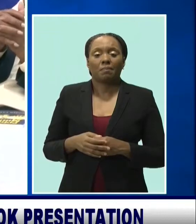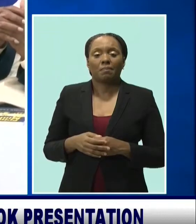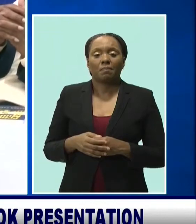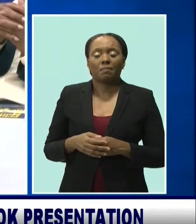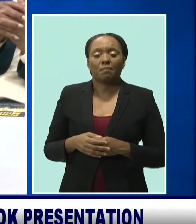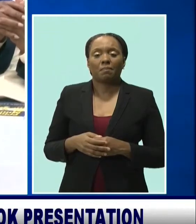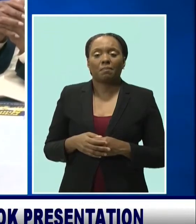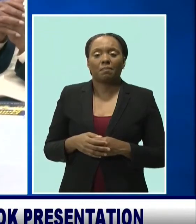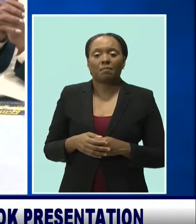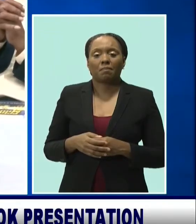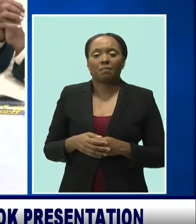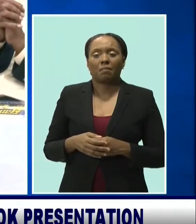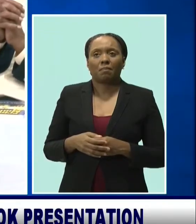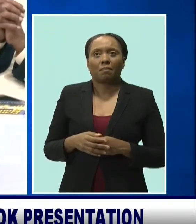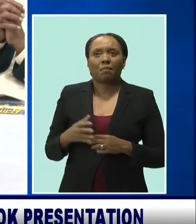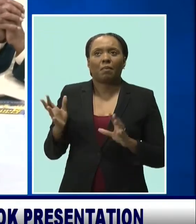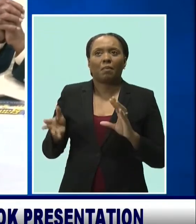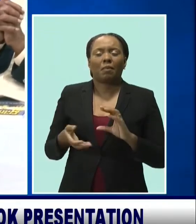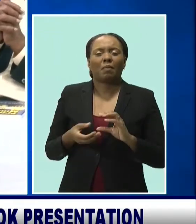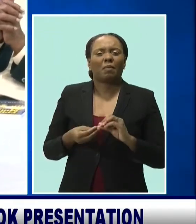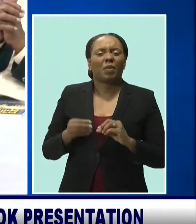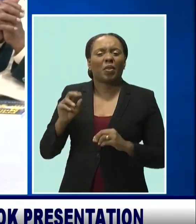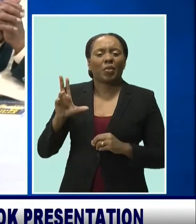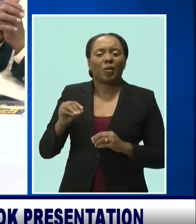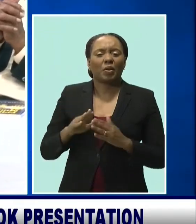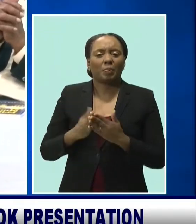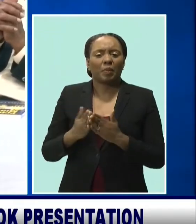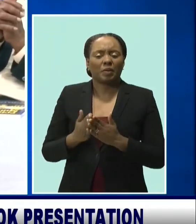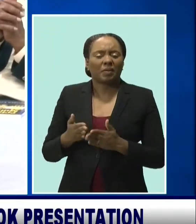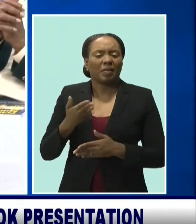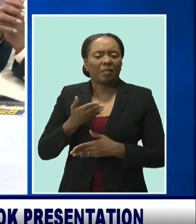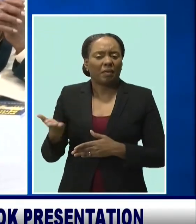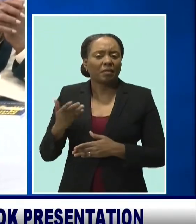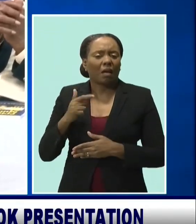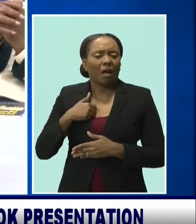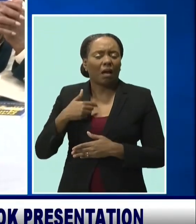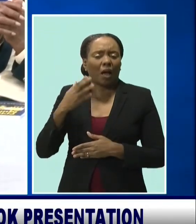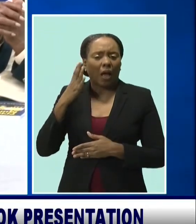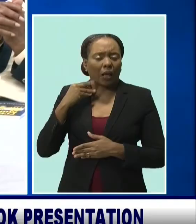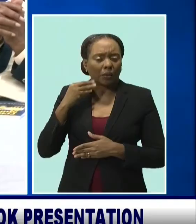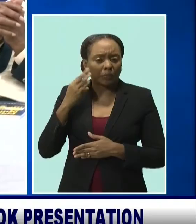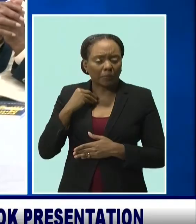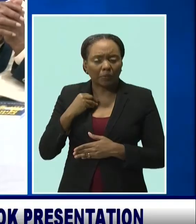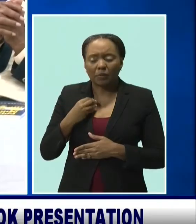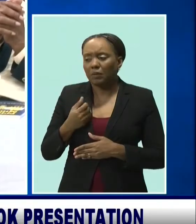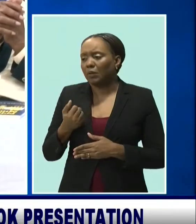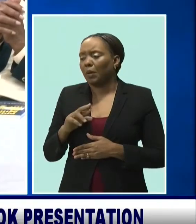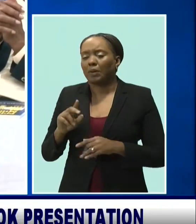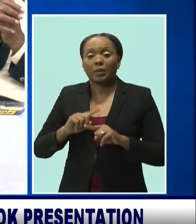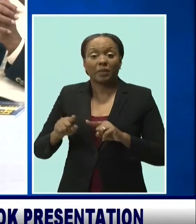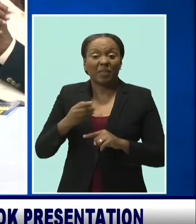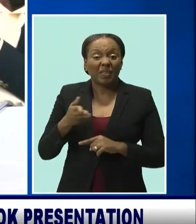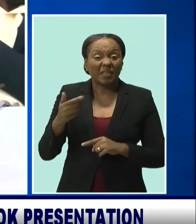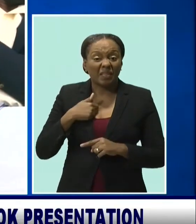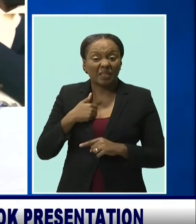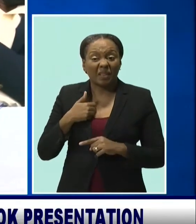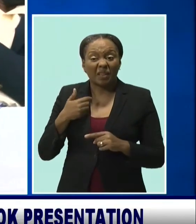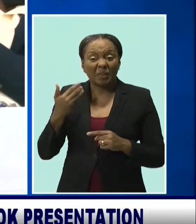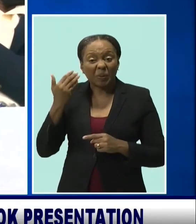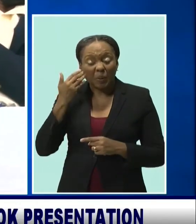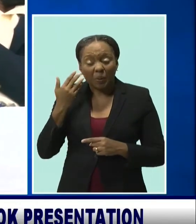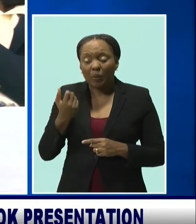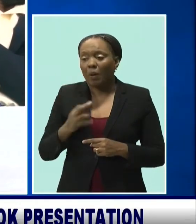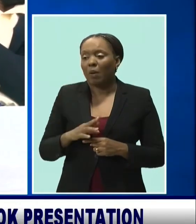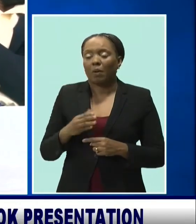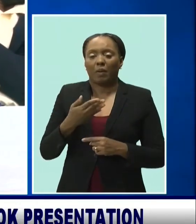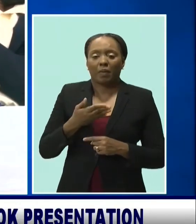on things that I experienced in my life, or things that I know of, or things that I've read